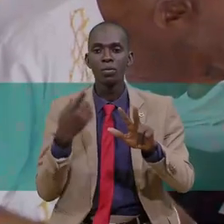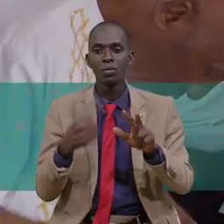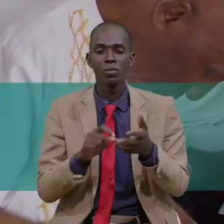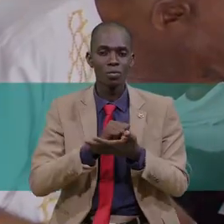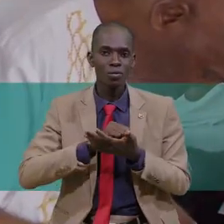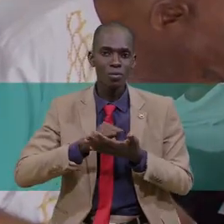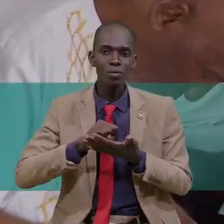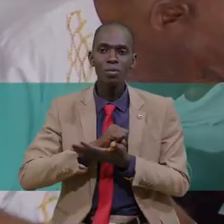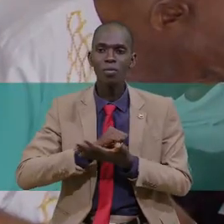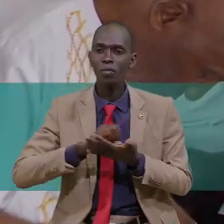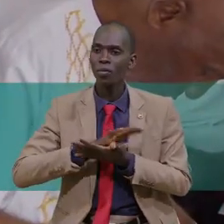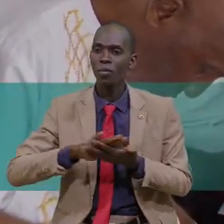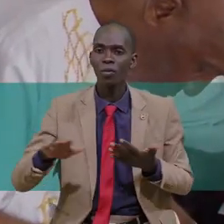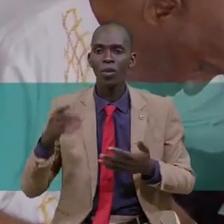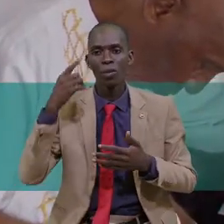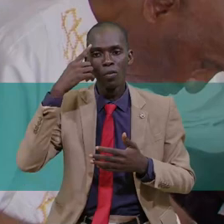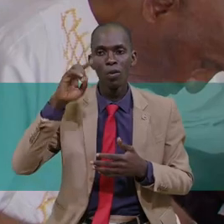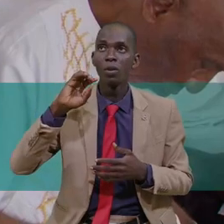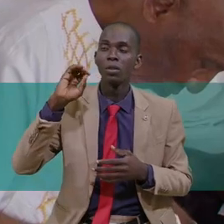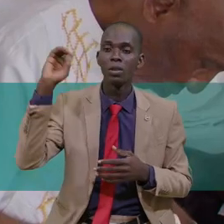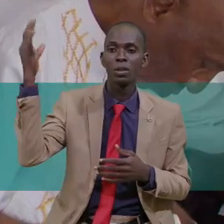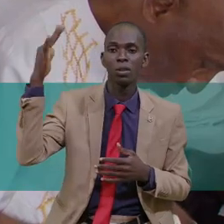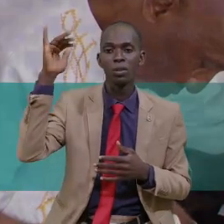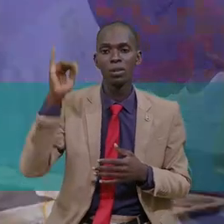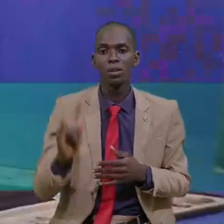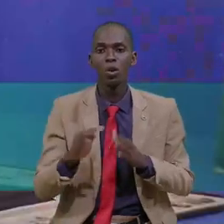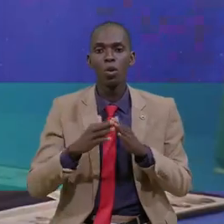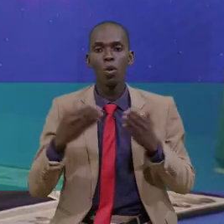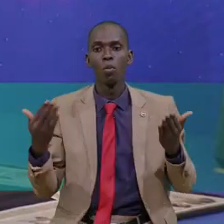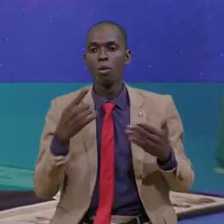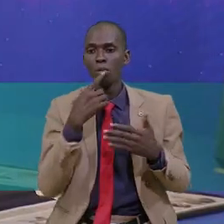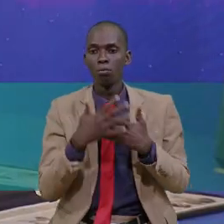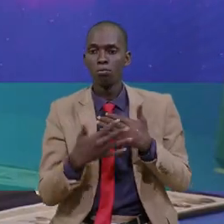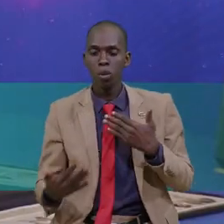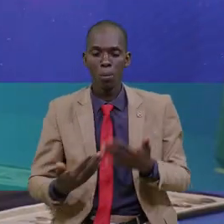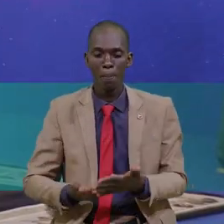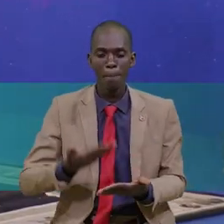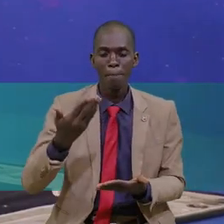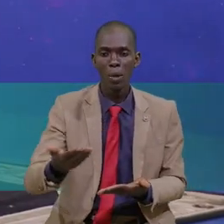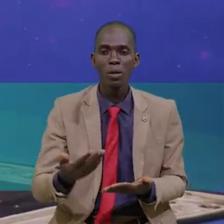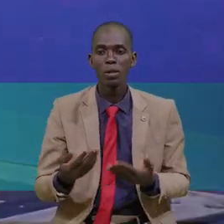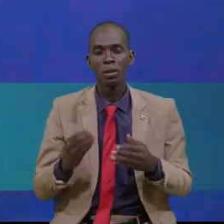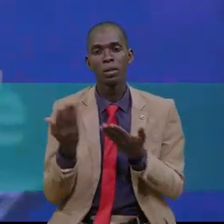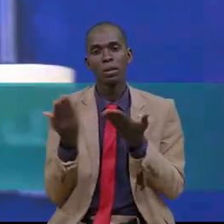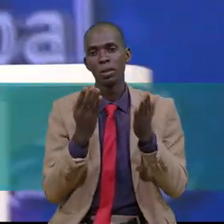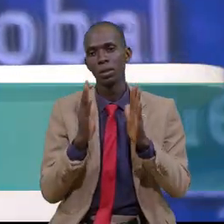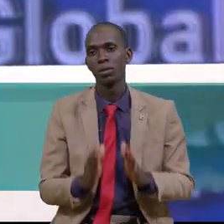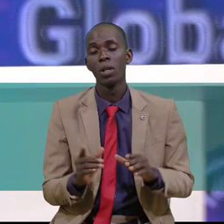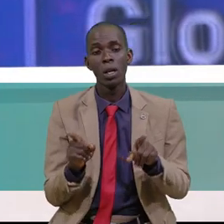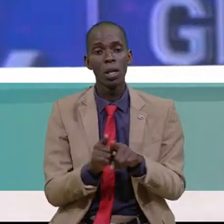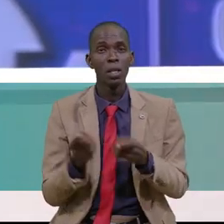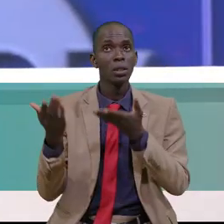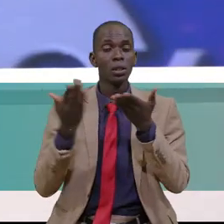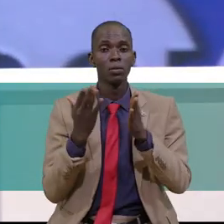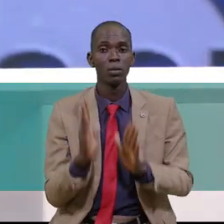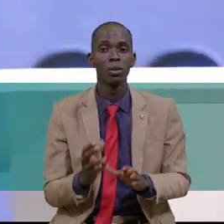graciously open blood-bought servants. As servants of God, we come to him